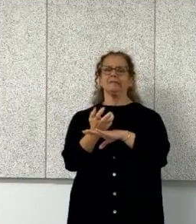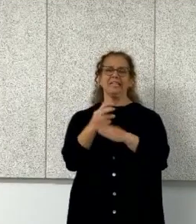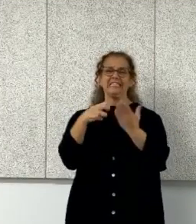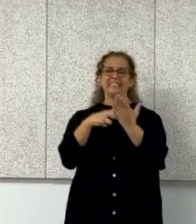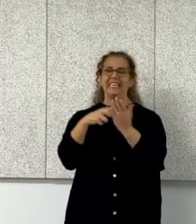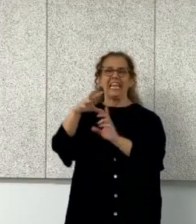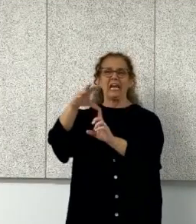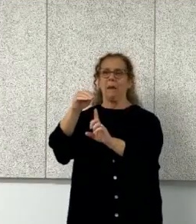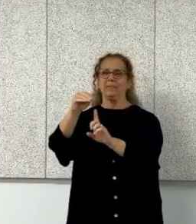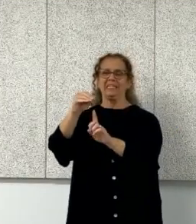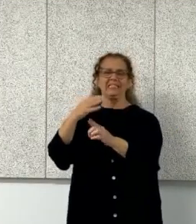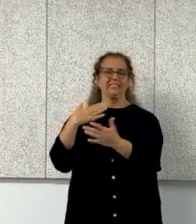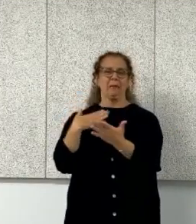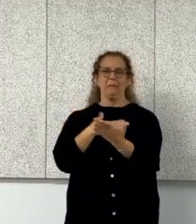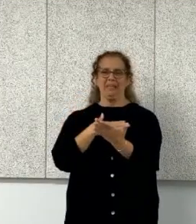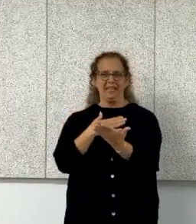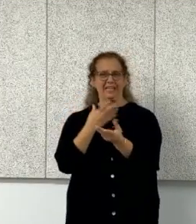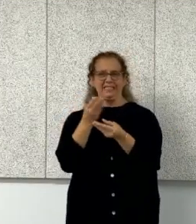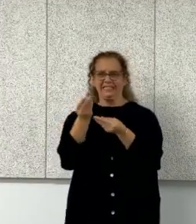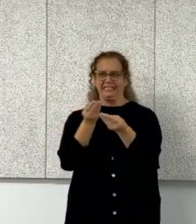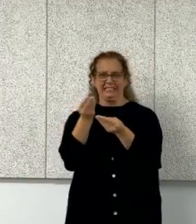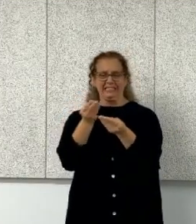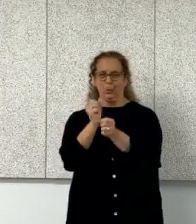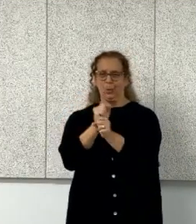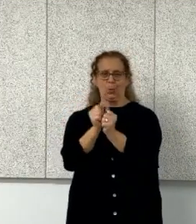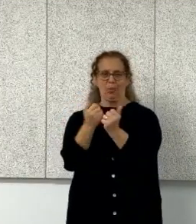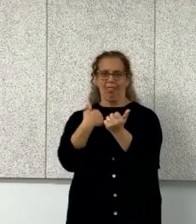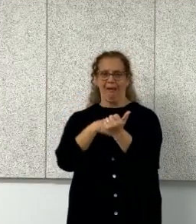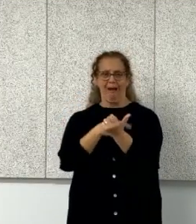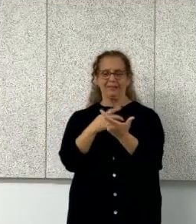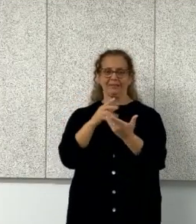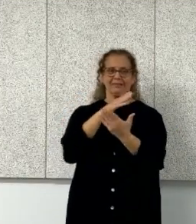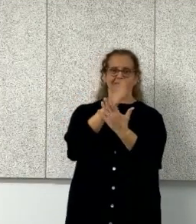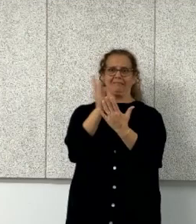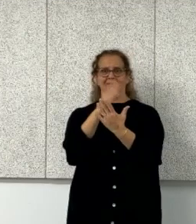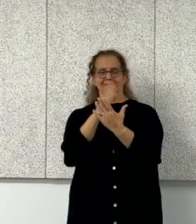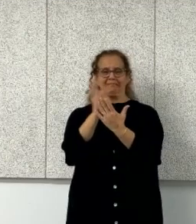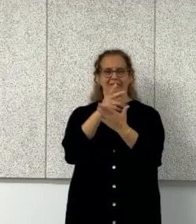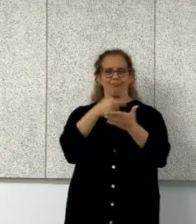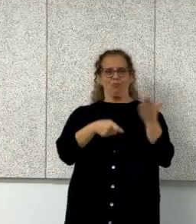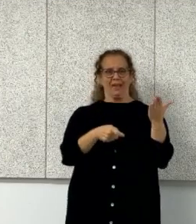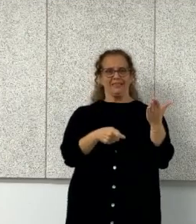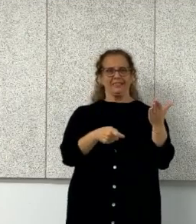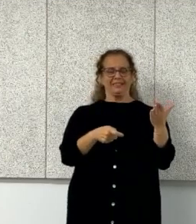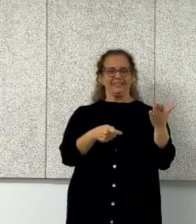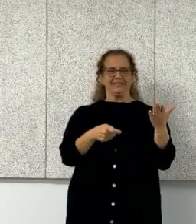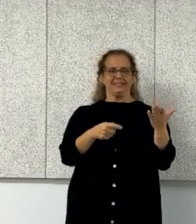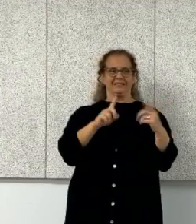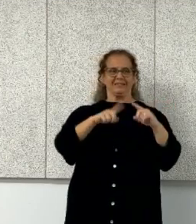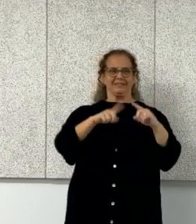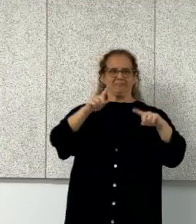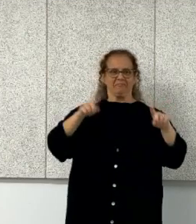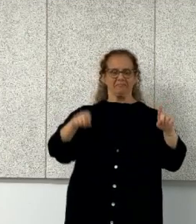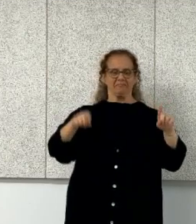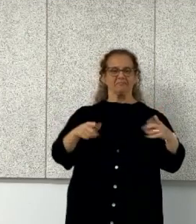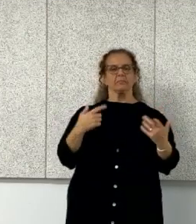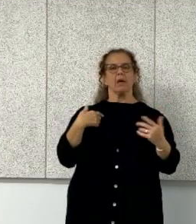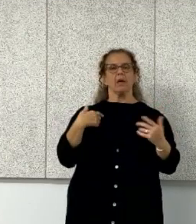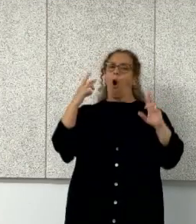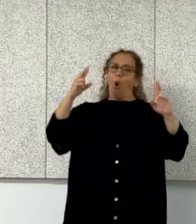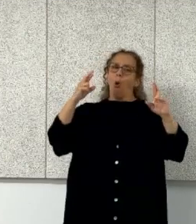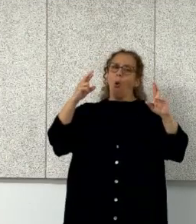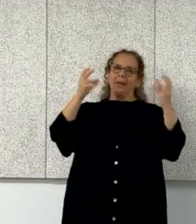like, let's make it a little easier to make sliding scale and name your price ticketing, because it's something I hope a lot of